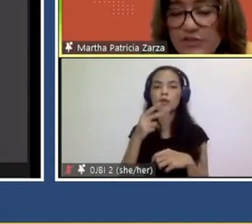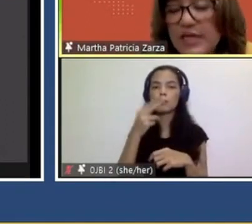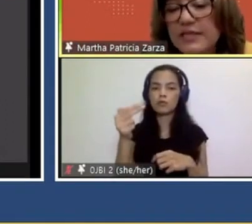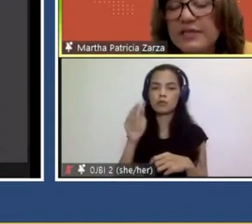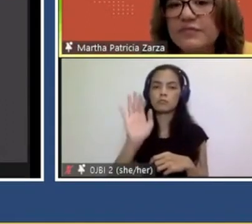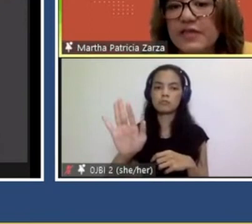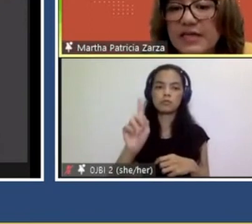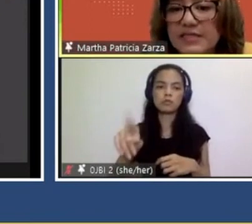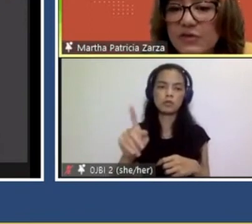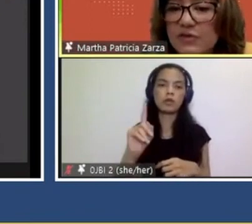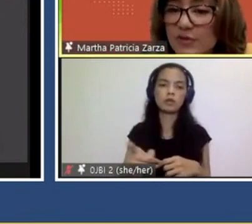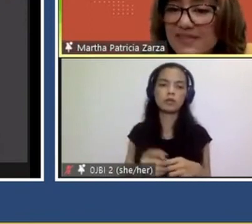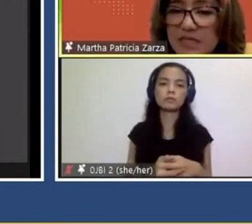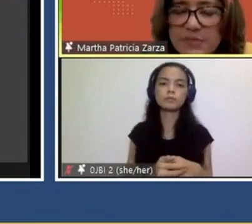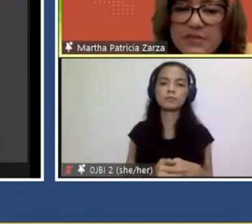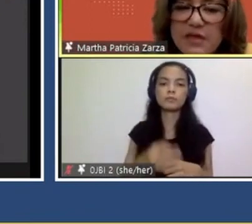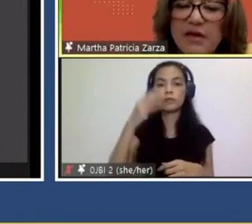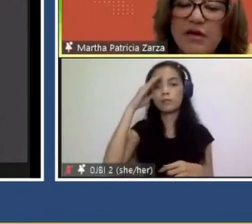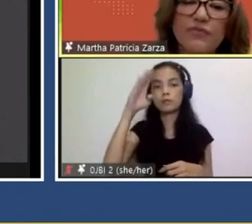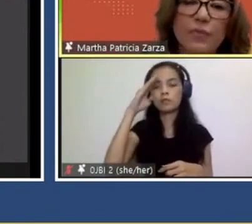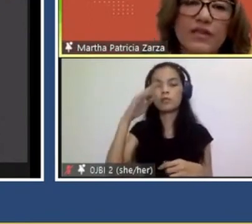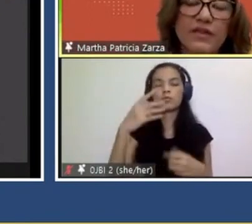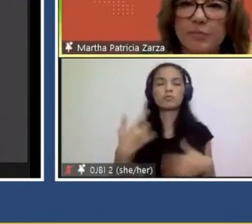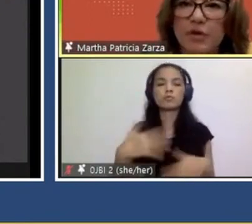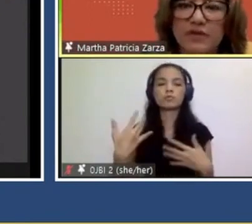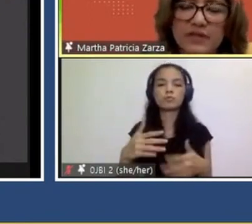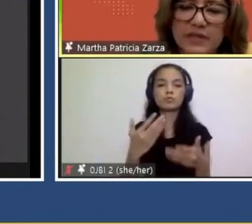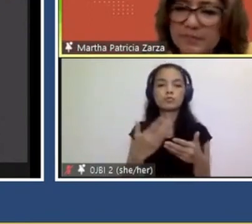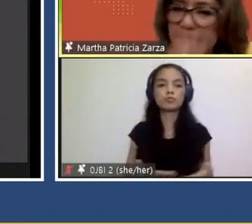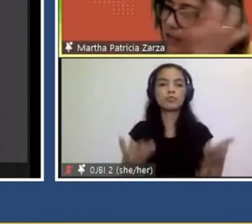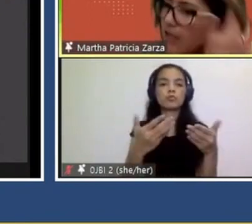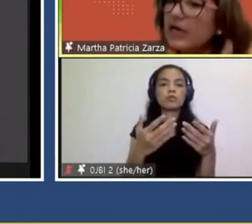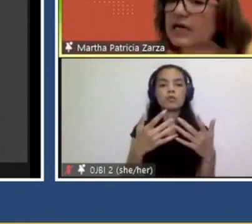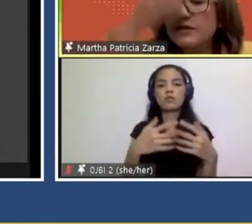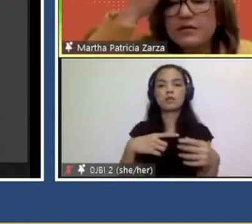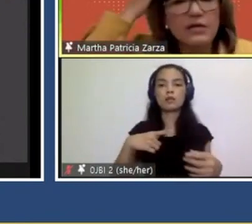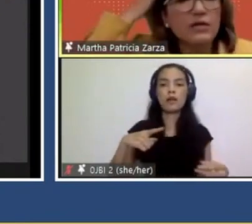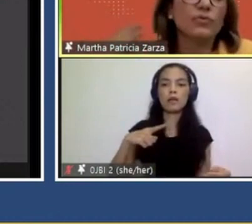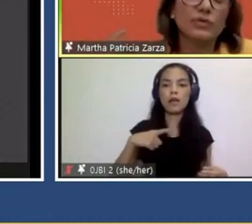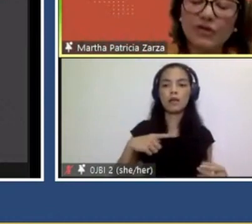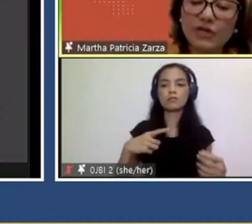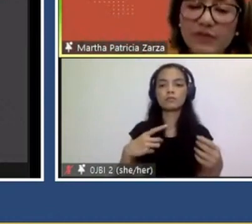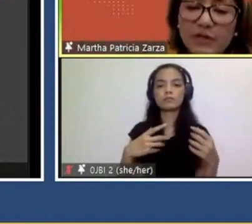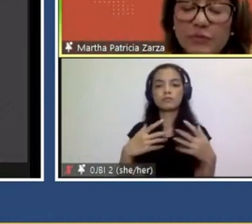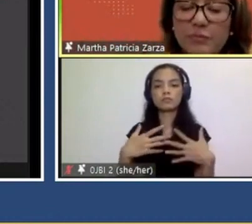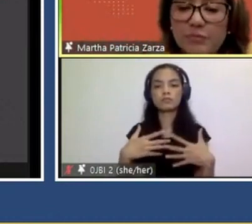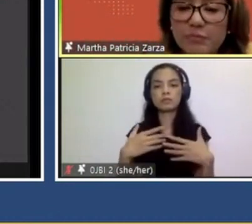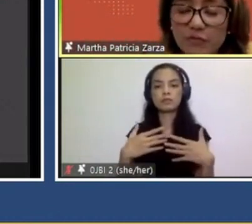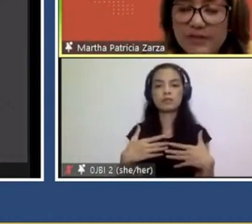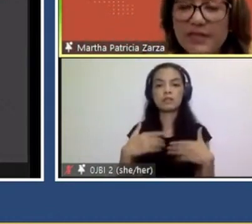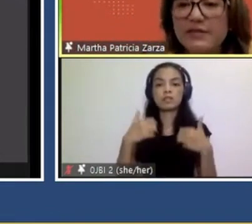Mexico society has also extremes of wealth and poverty. And when talking